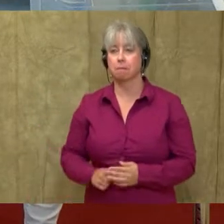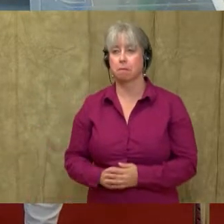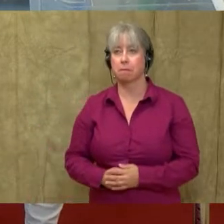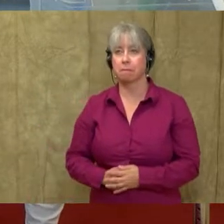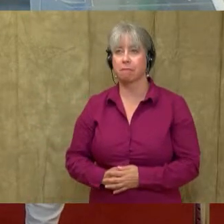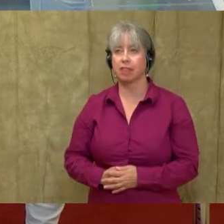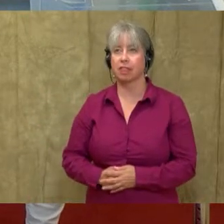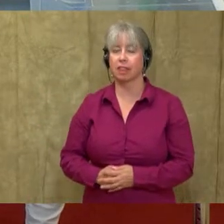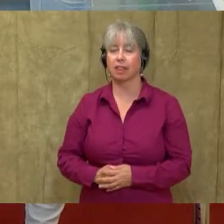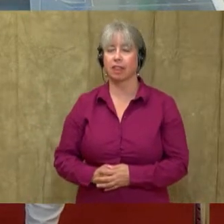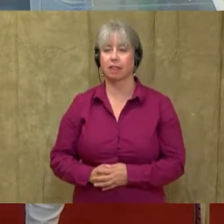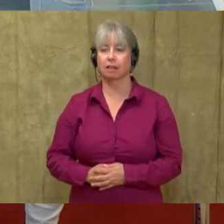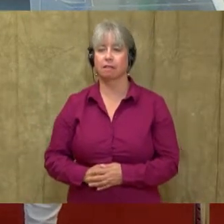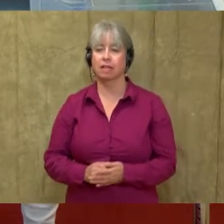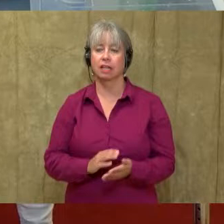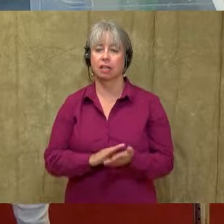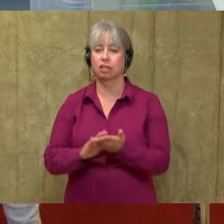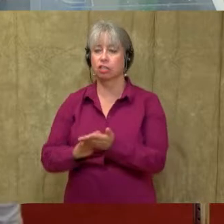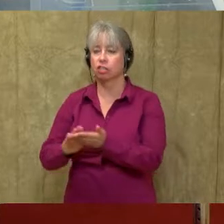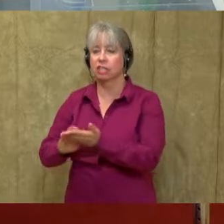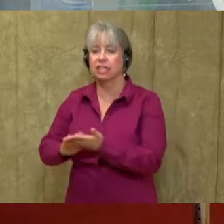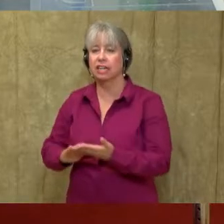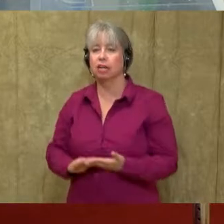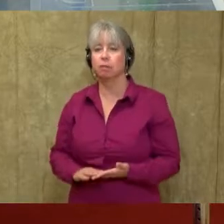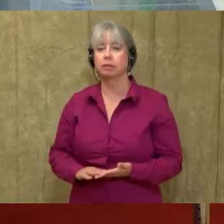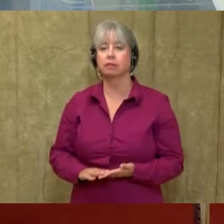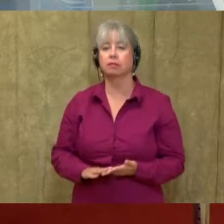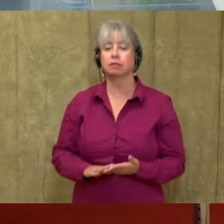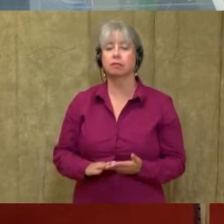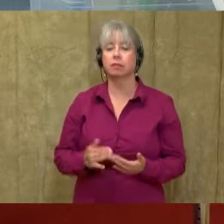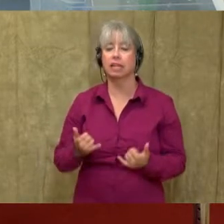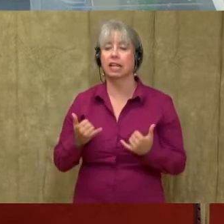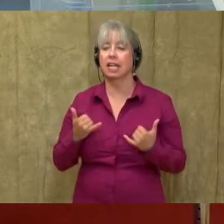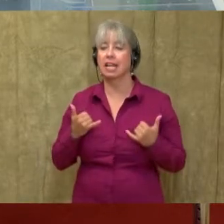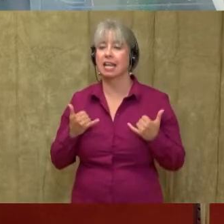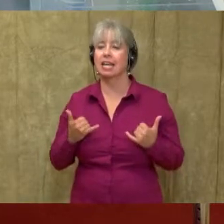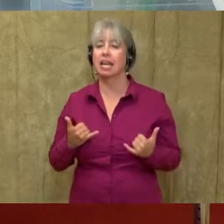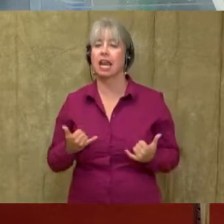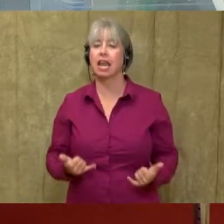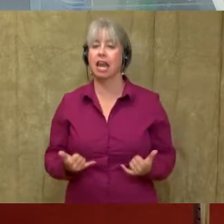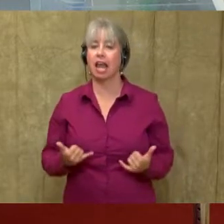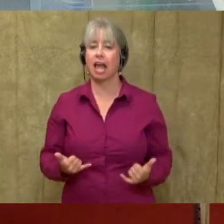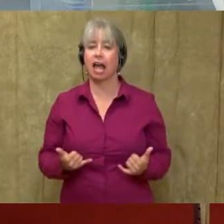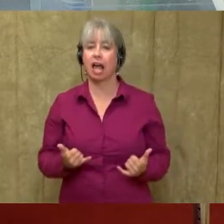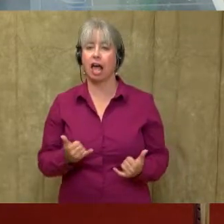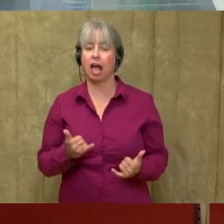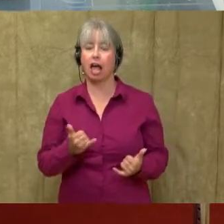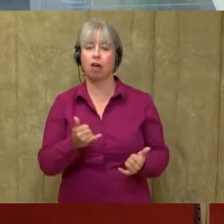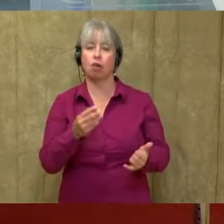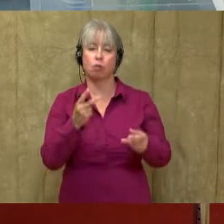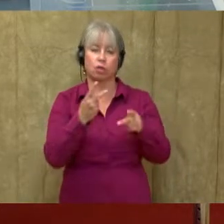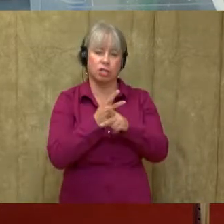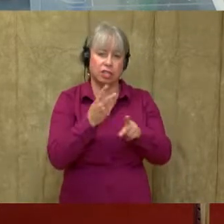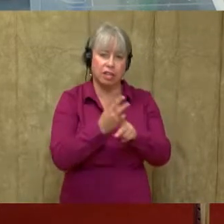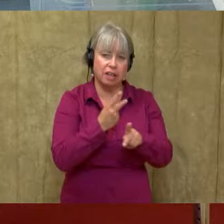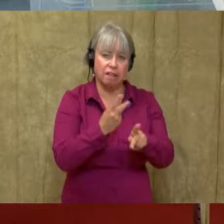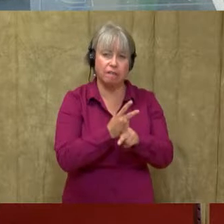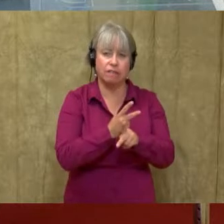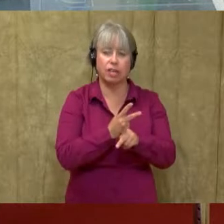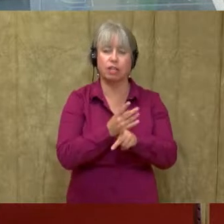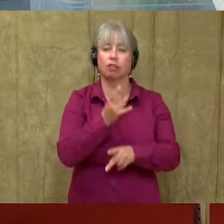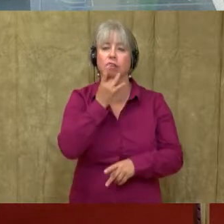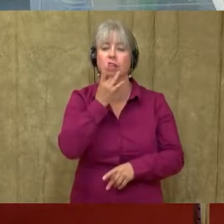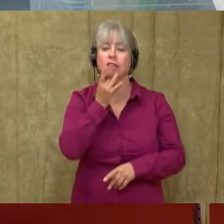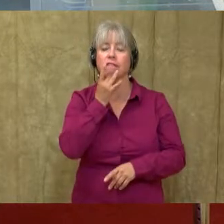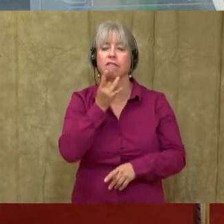Okay, clean up a little bit. And now we're going to find the volume of this volleyball. I'm going to take it